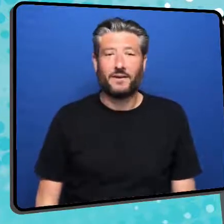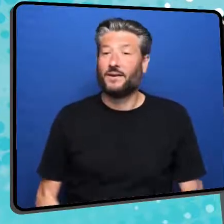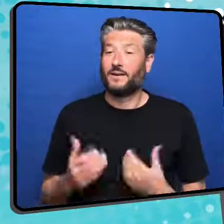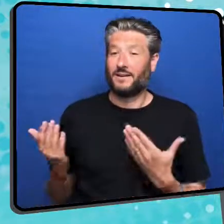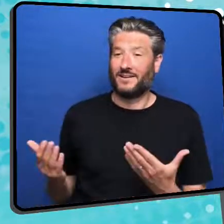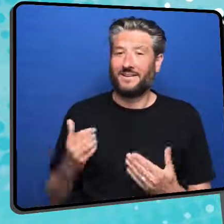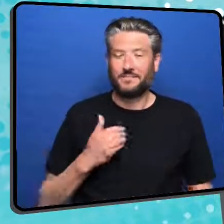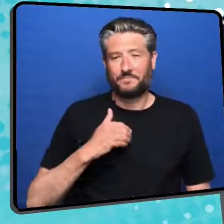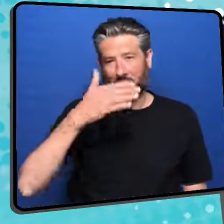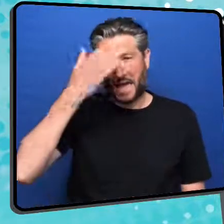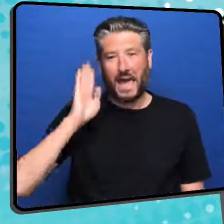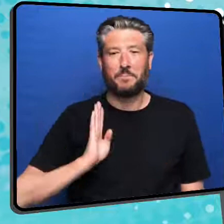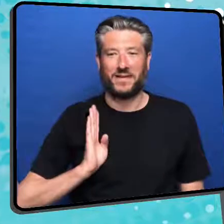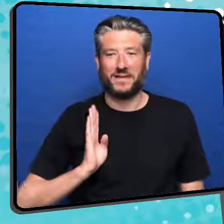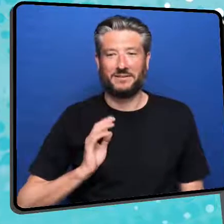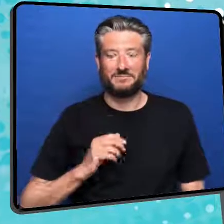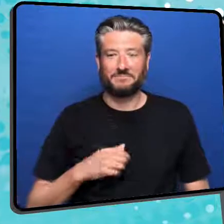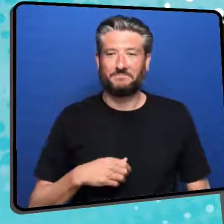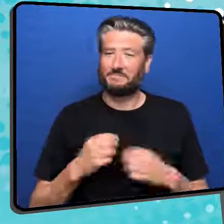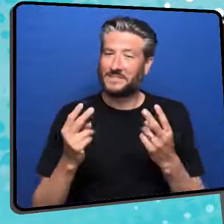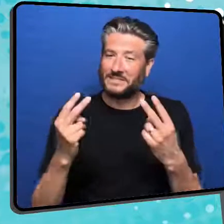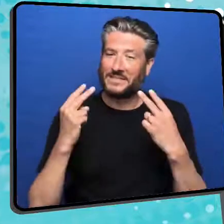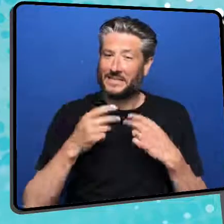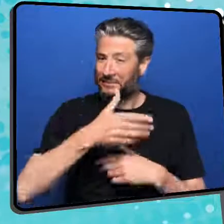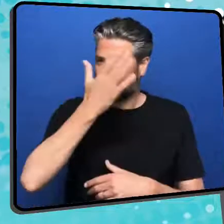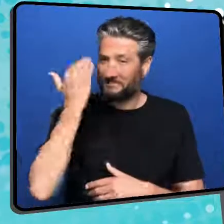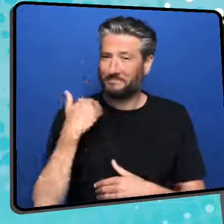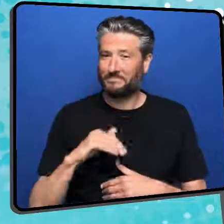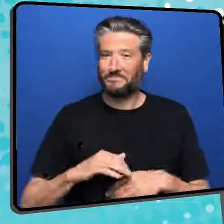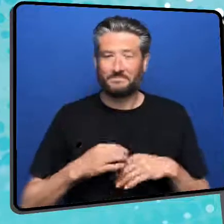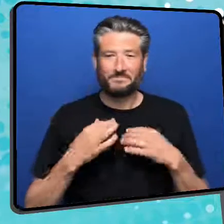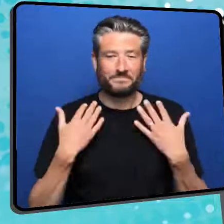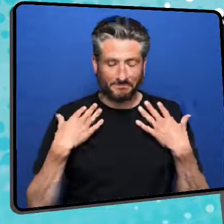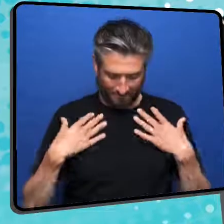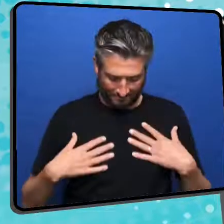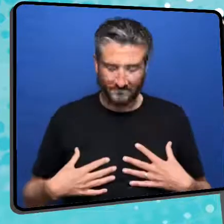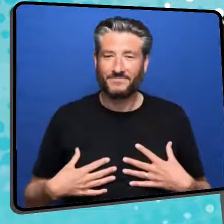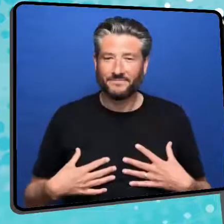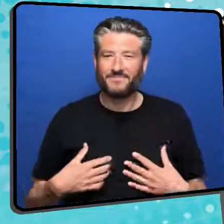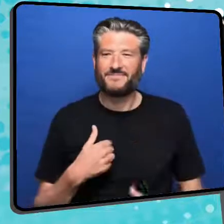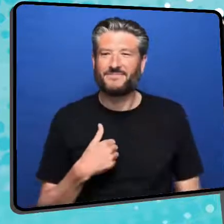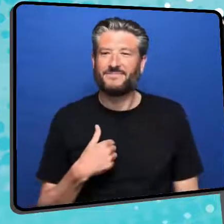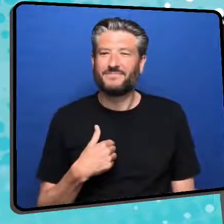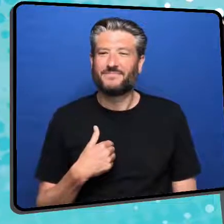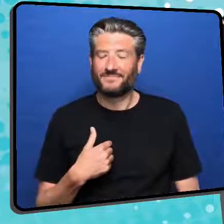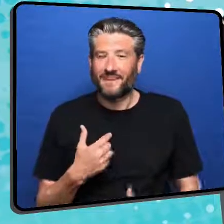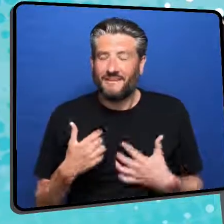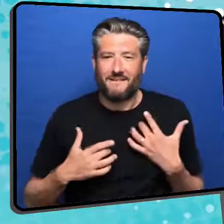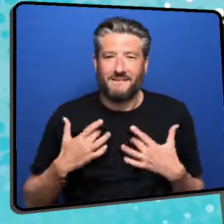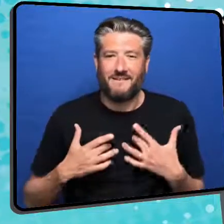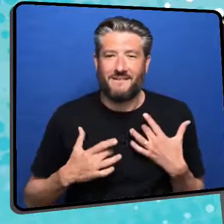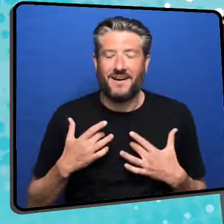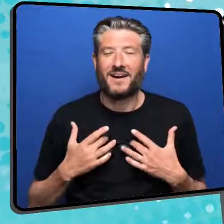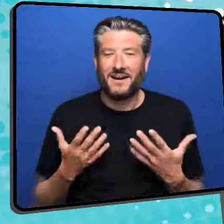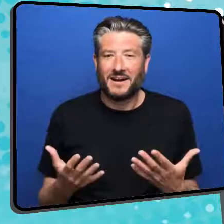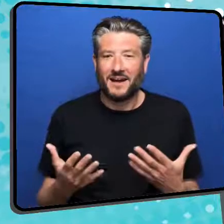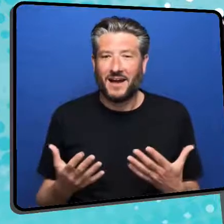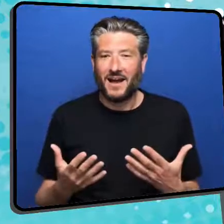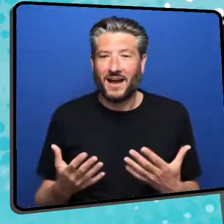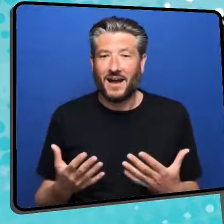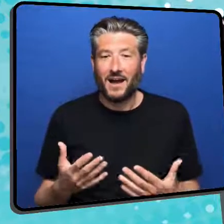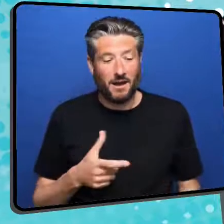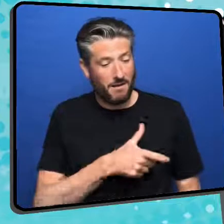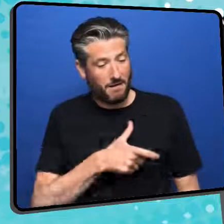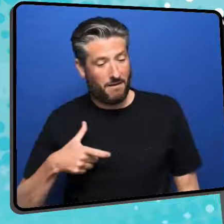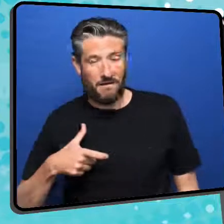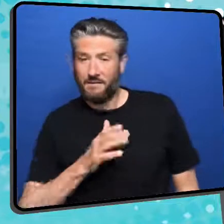wearing a blue-collared top. And yeah, how exciting. I didn't realise that's what that actually meant